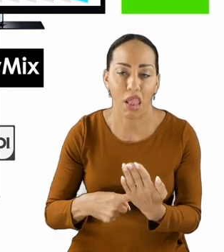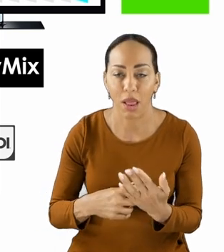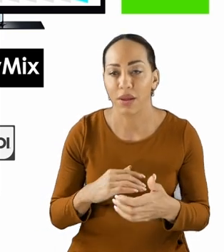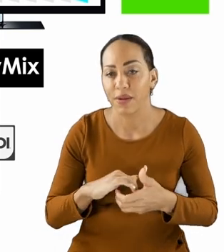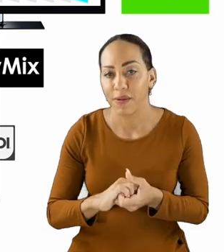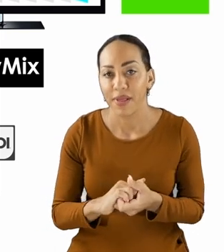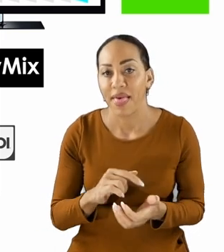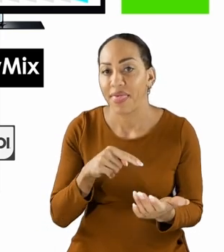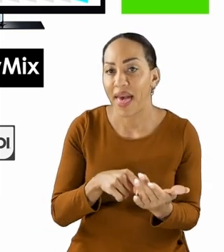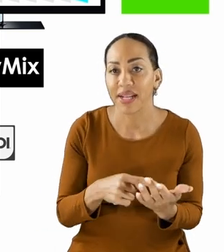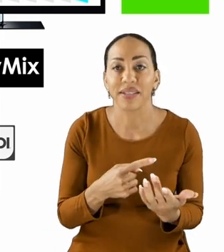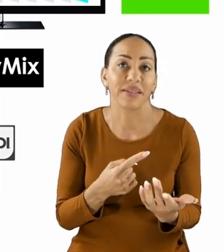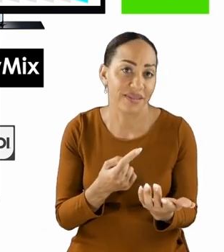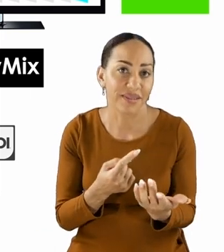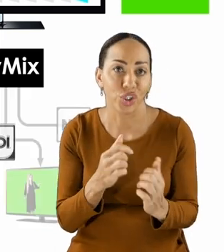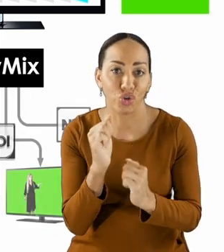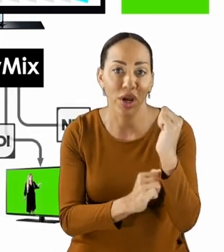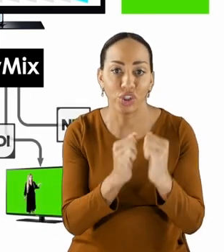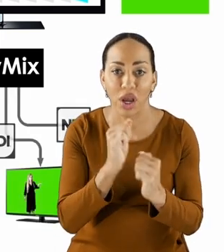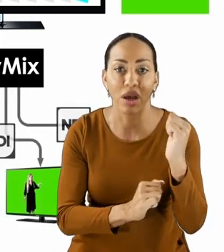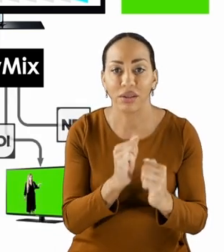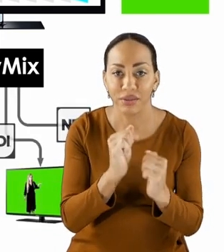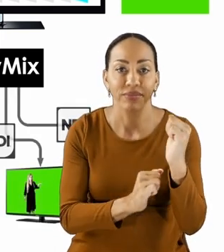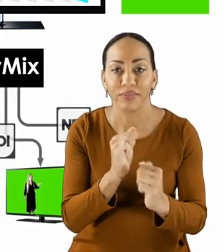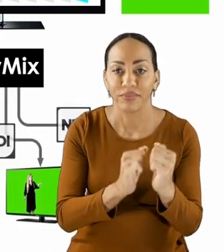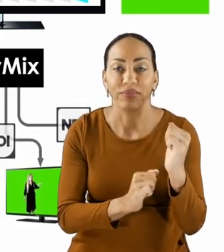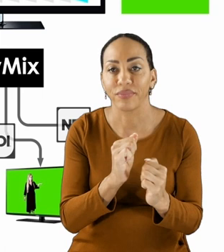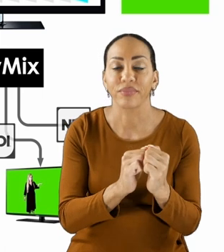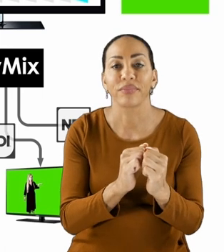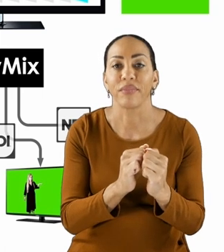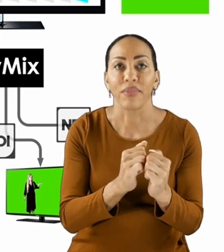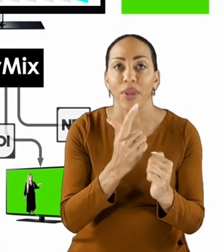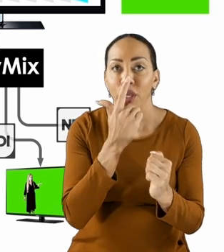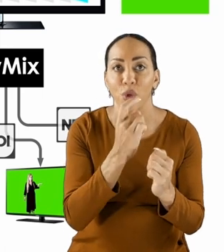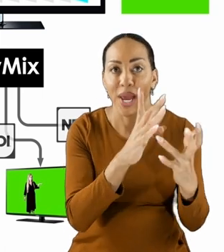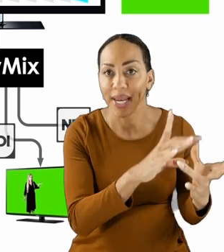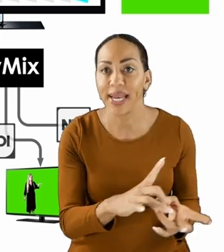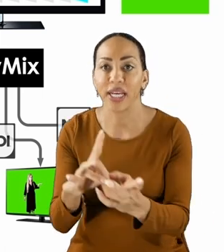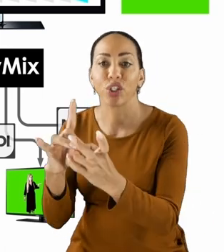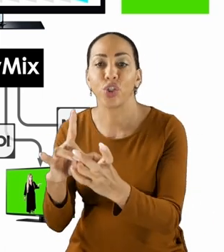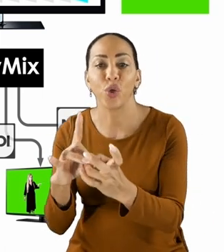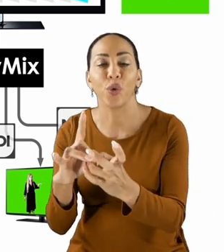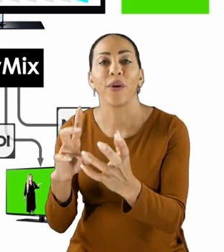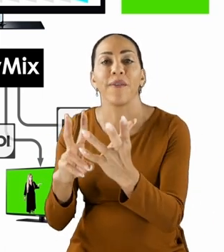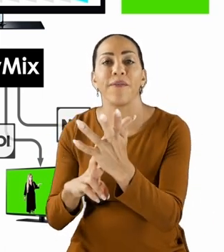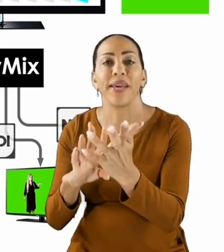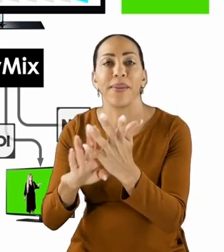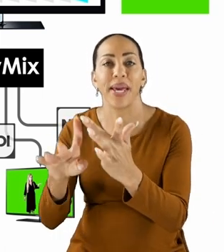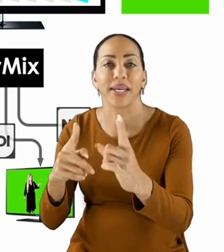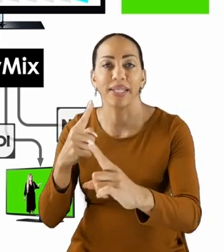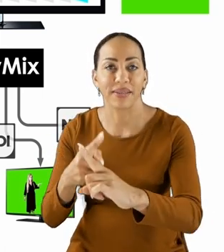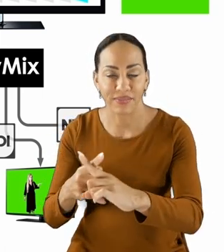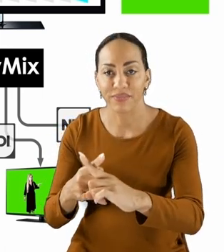The other thing the great thing we can do is we can also feed that out. So vMix on the right is our